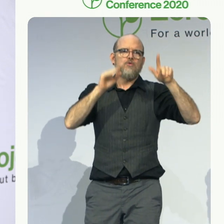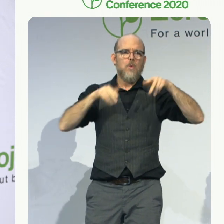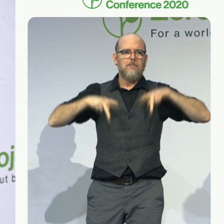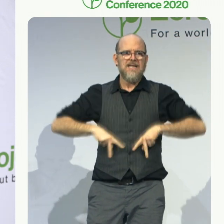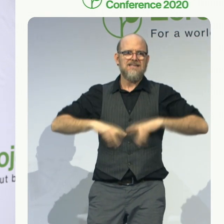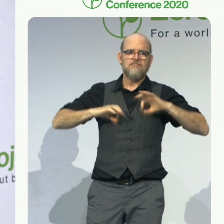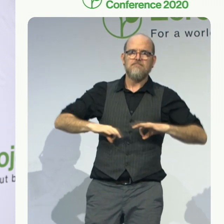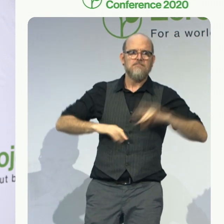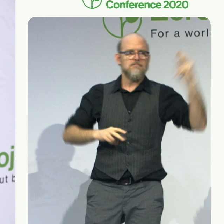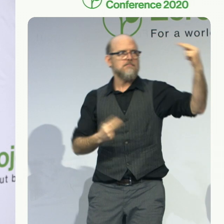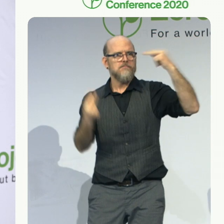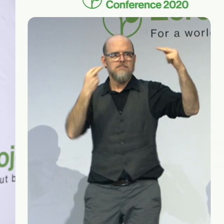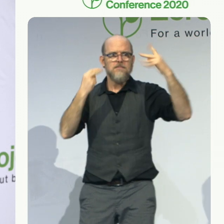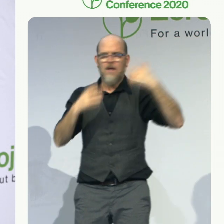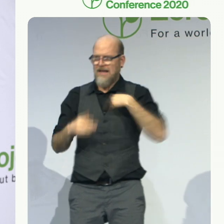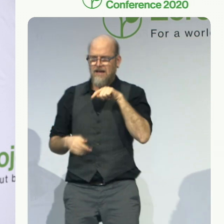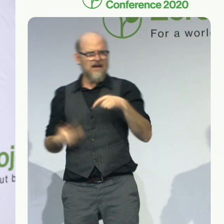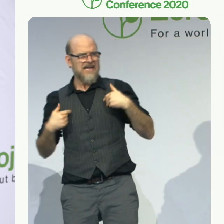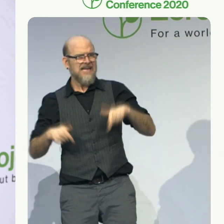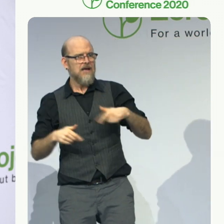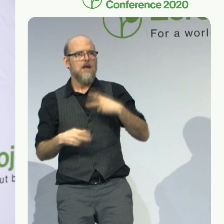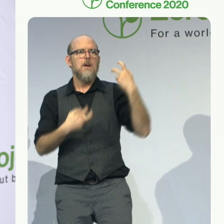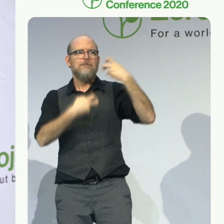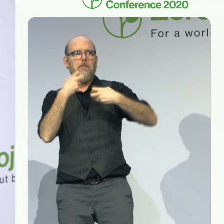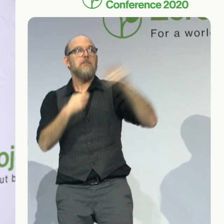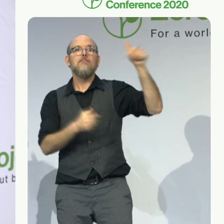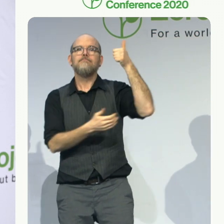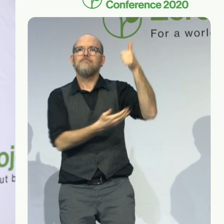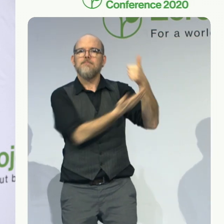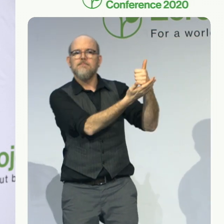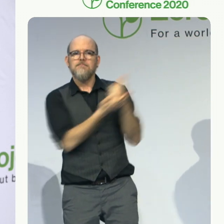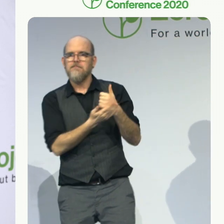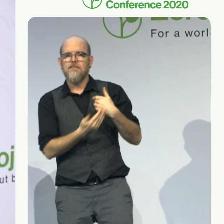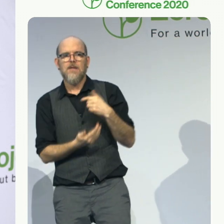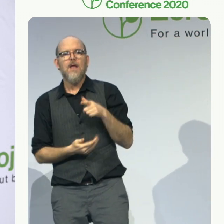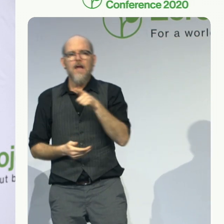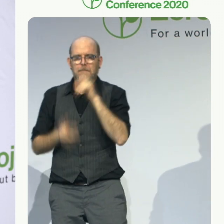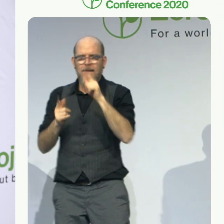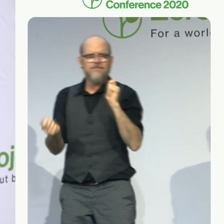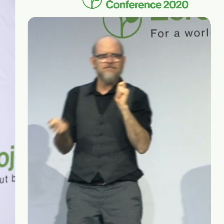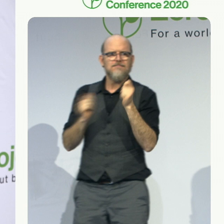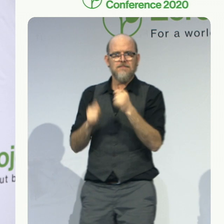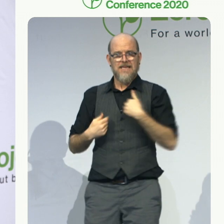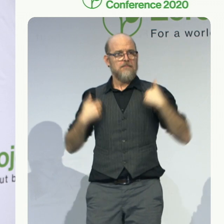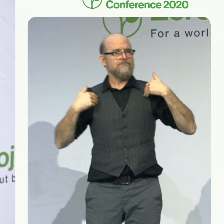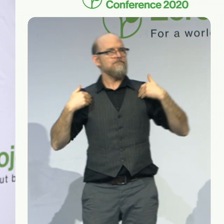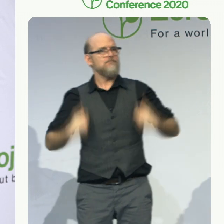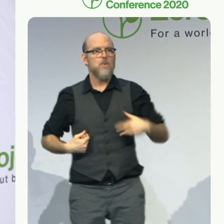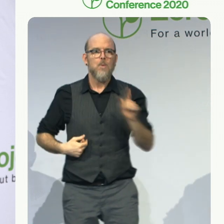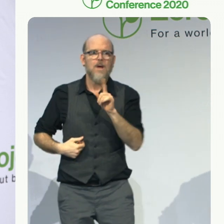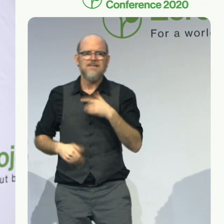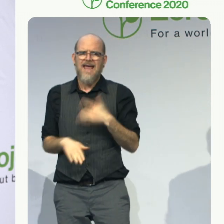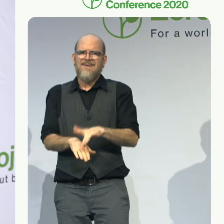so they quickly acted to answer to my personal, emotional, and academic